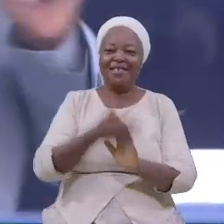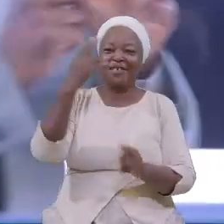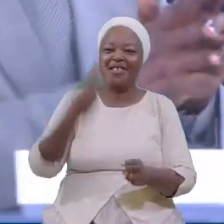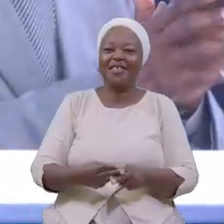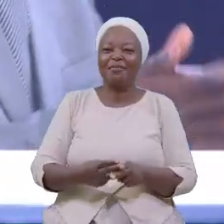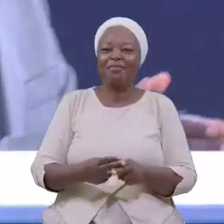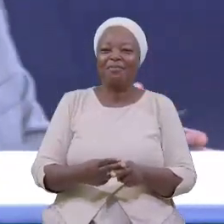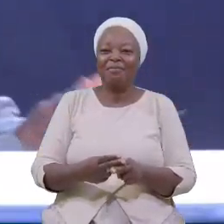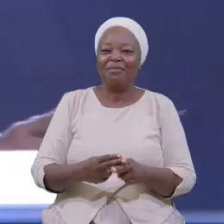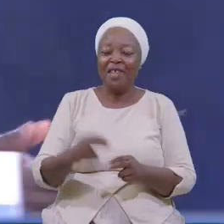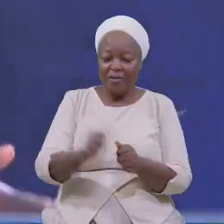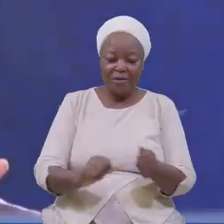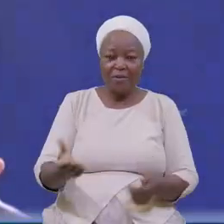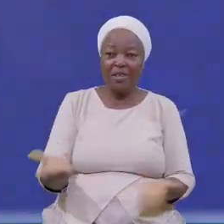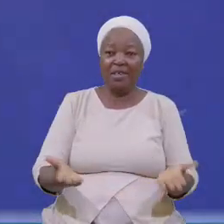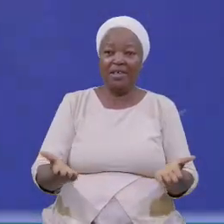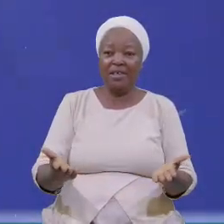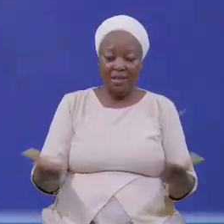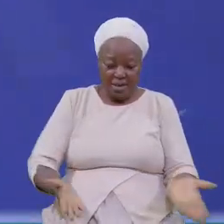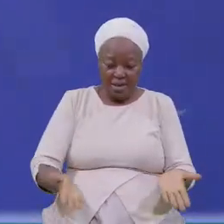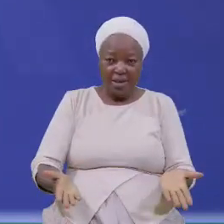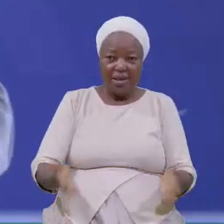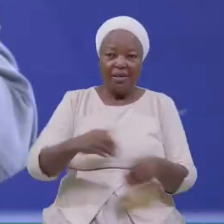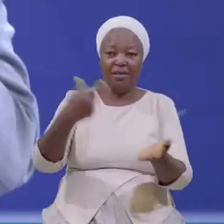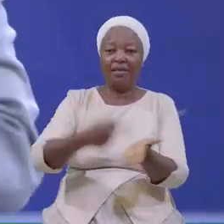tonight. Everyone here at the Alpha location.